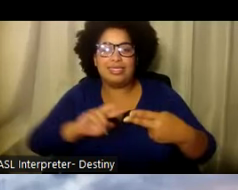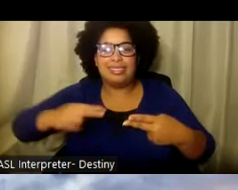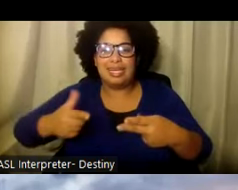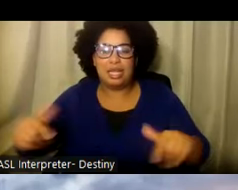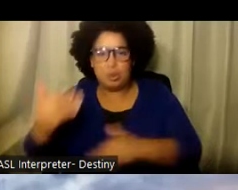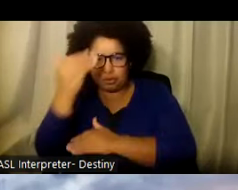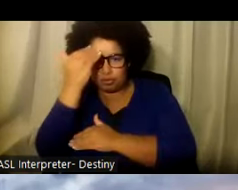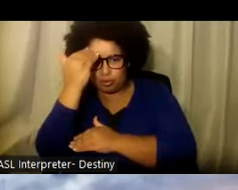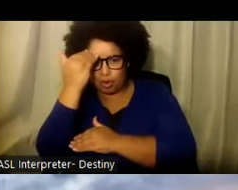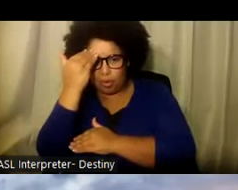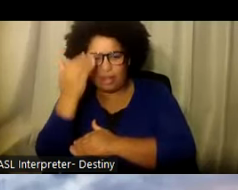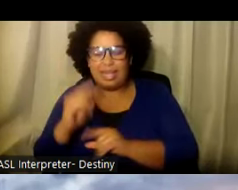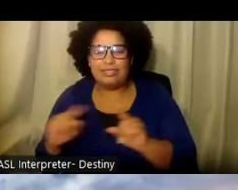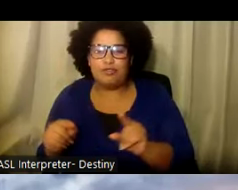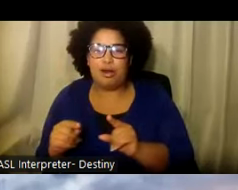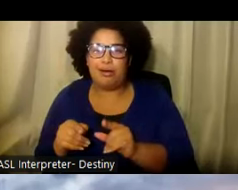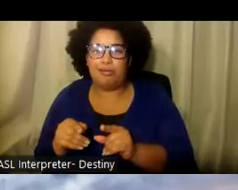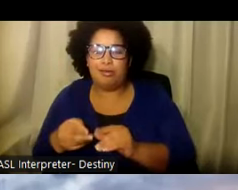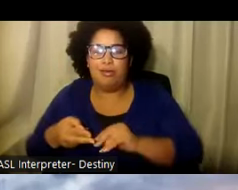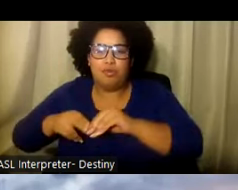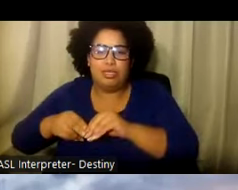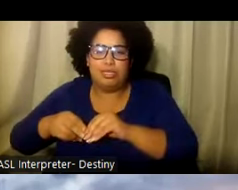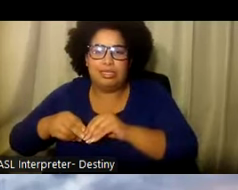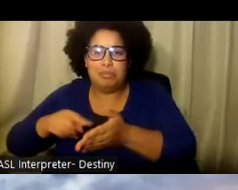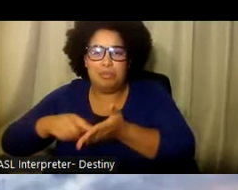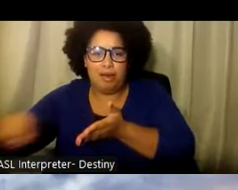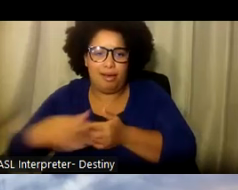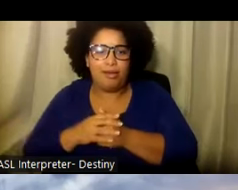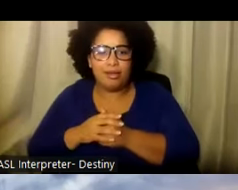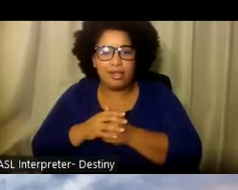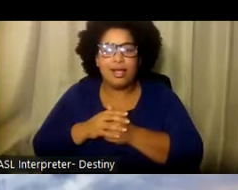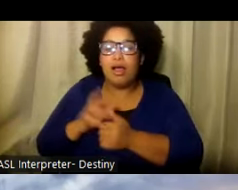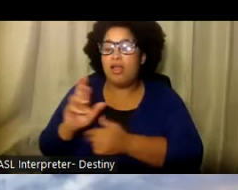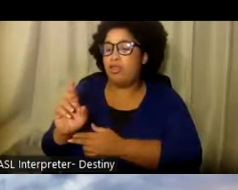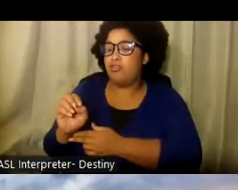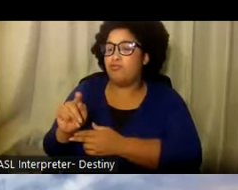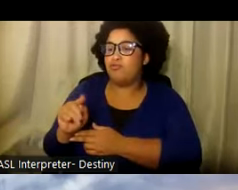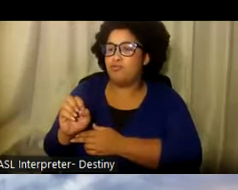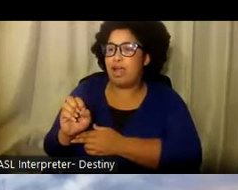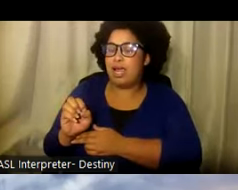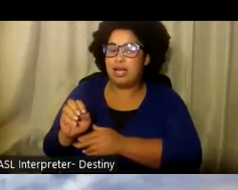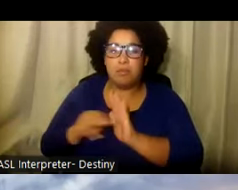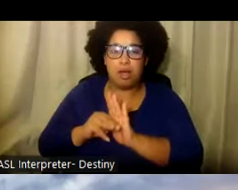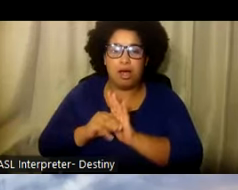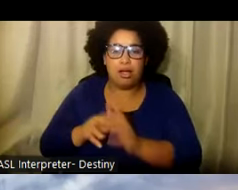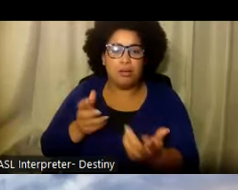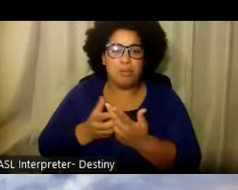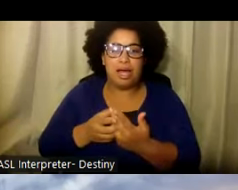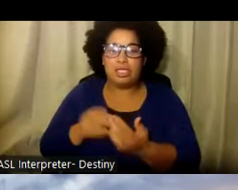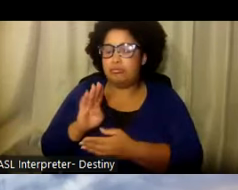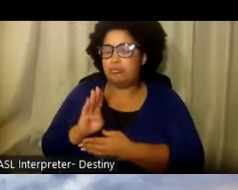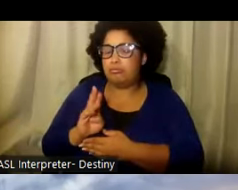Both of these concepts were introduced with the rate models that followed the 2019 rate study by Burns and